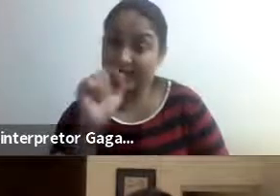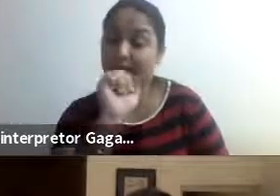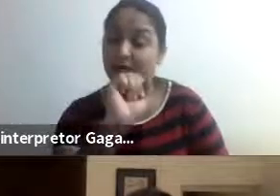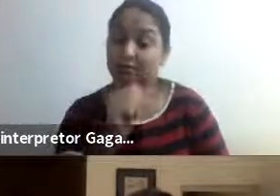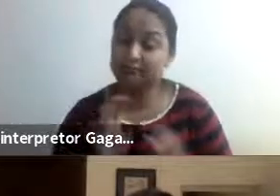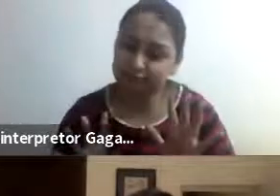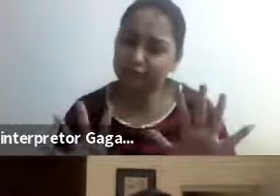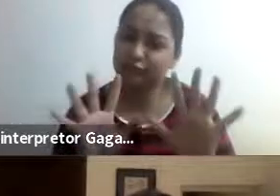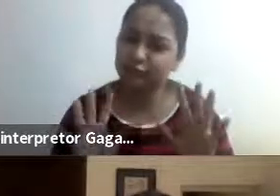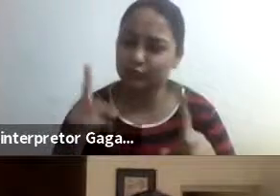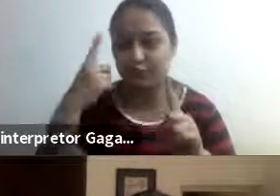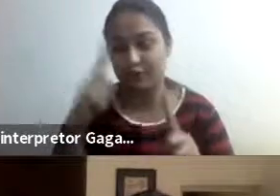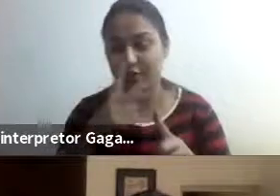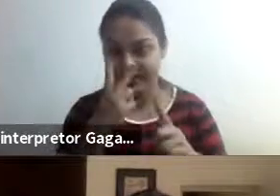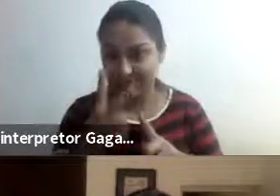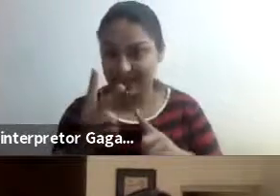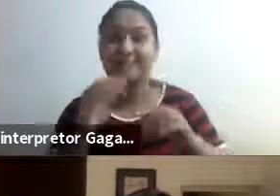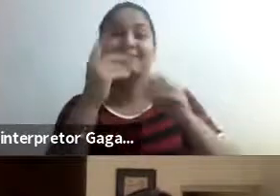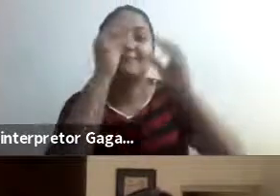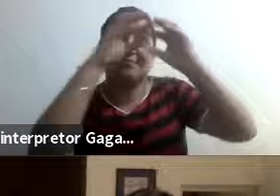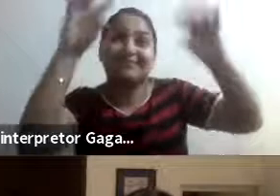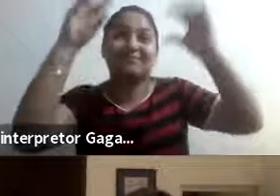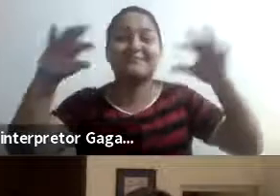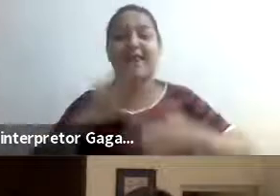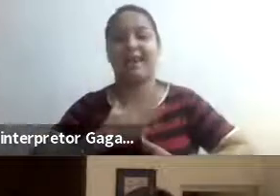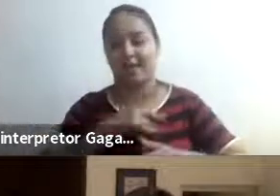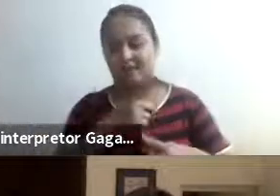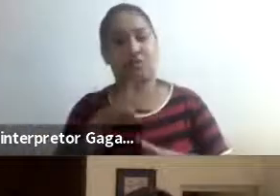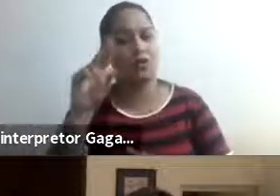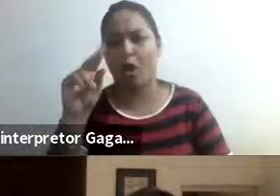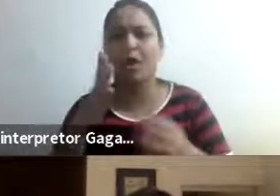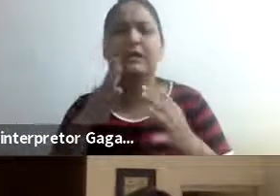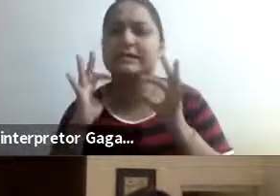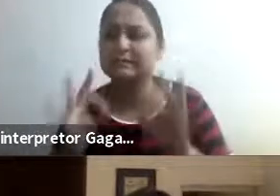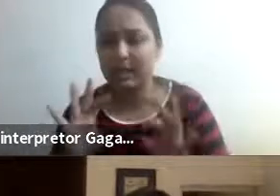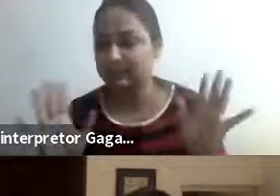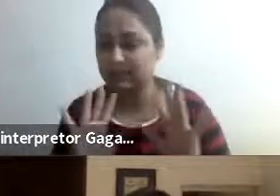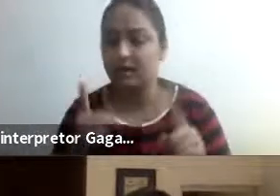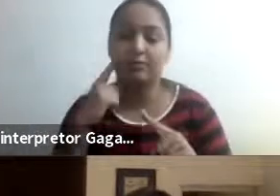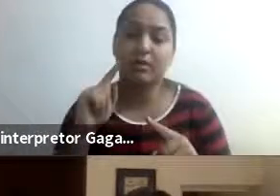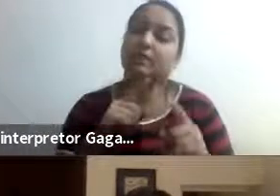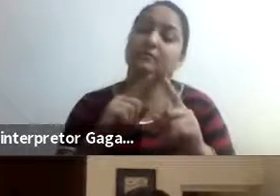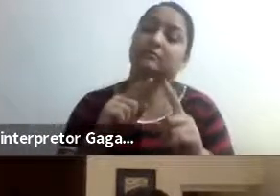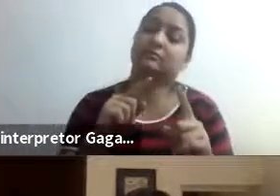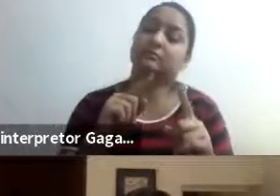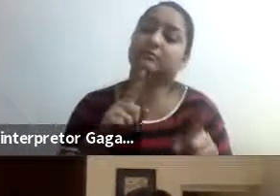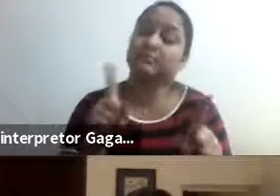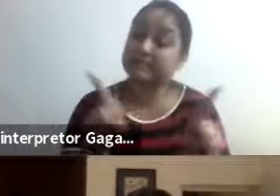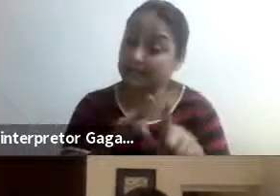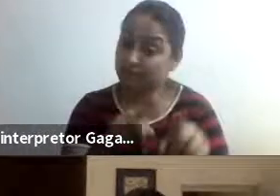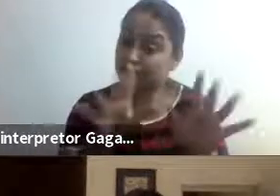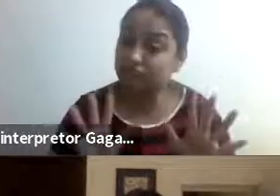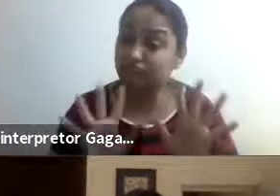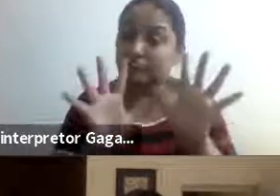looked at as very decorative, not very special, and definitely not something that was to be encouraged,